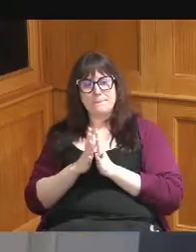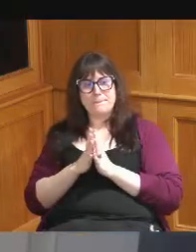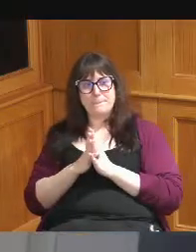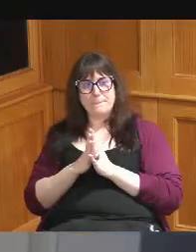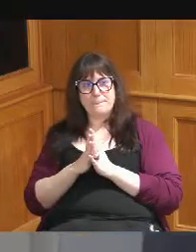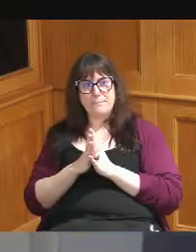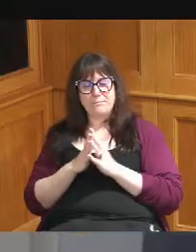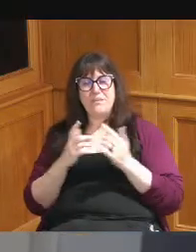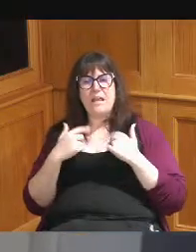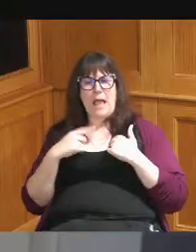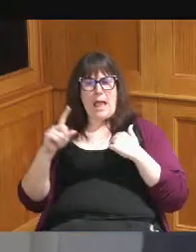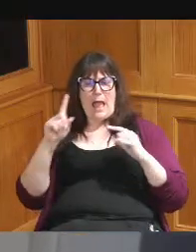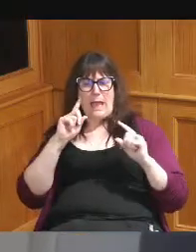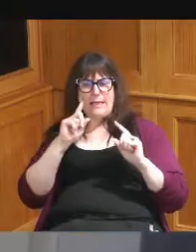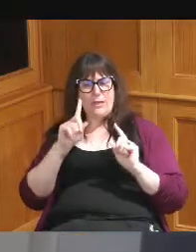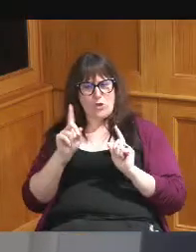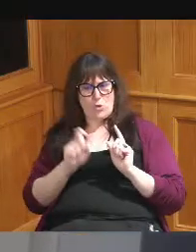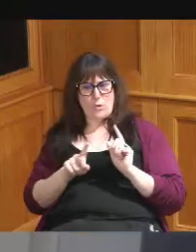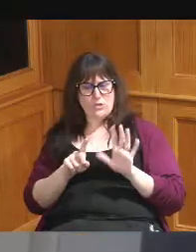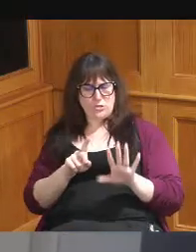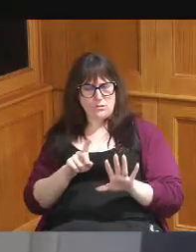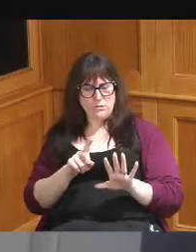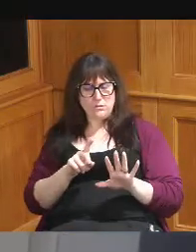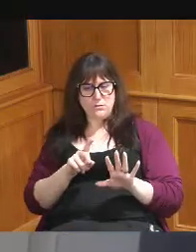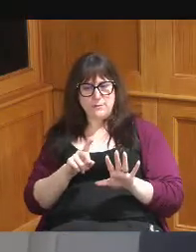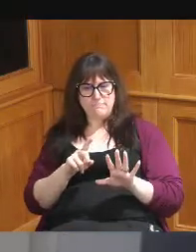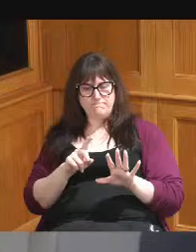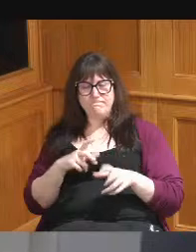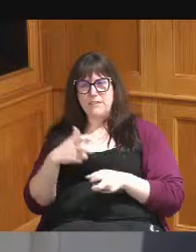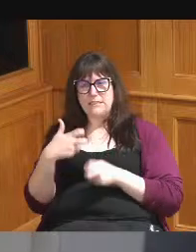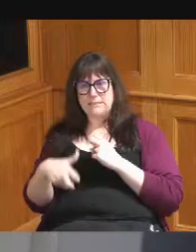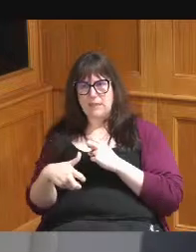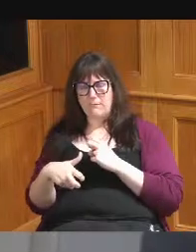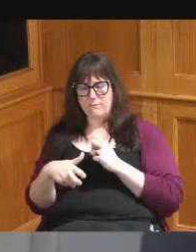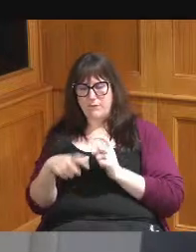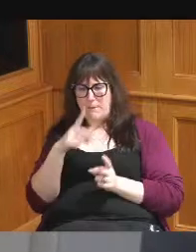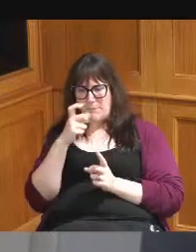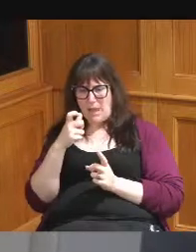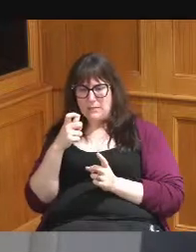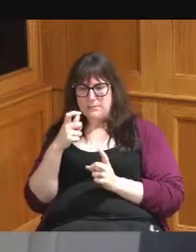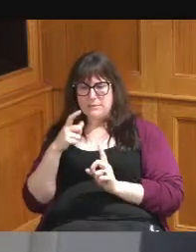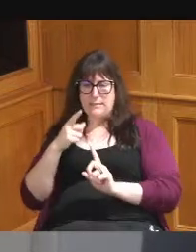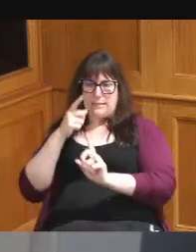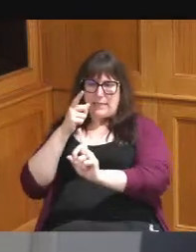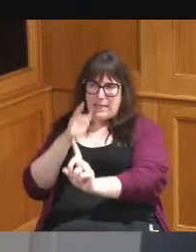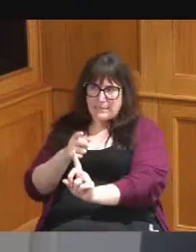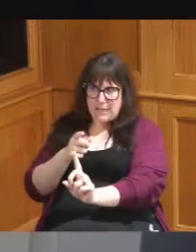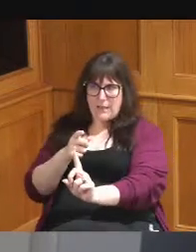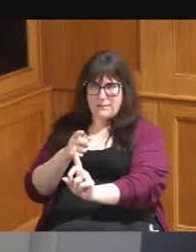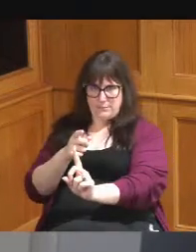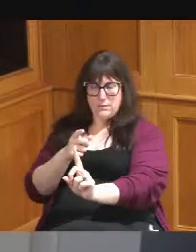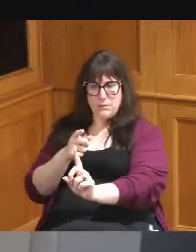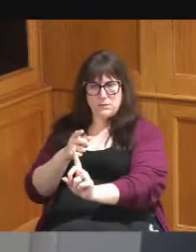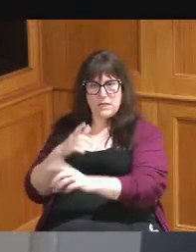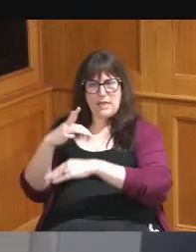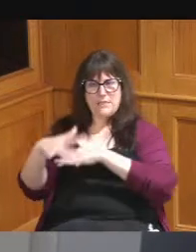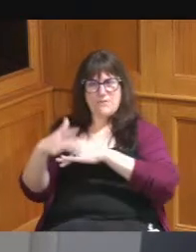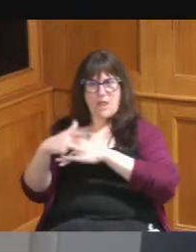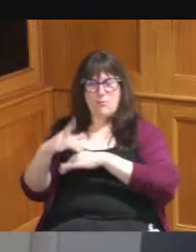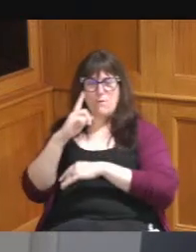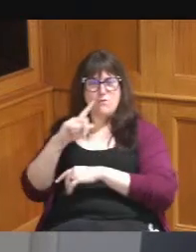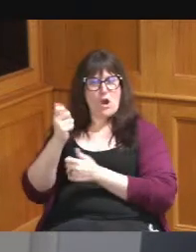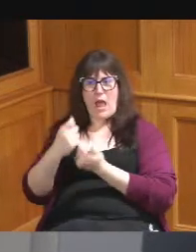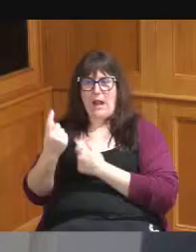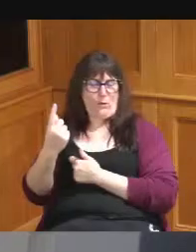I hear the question, and it's a difficult one. The intent would certainly be to make this available